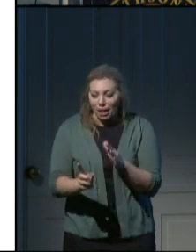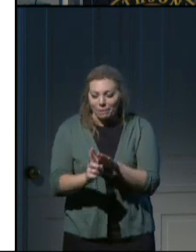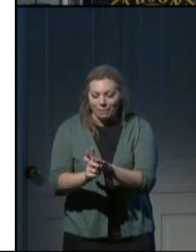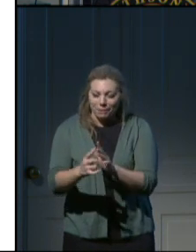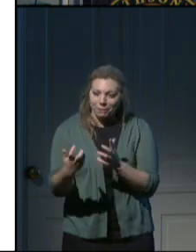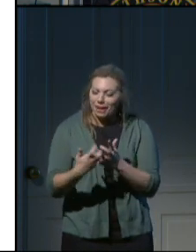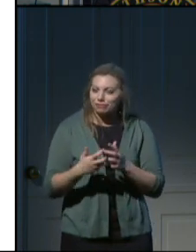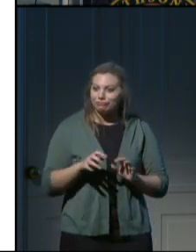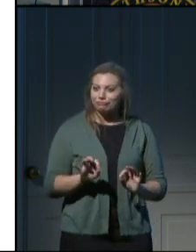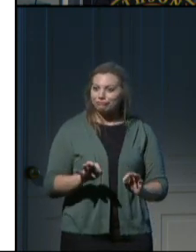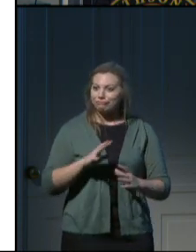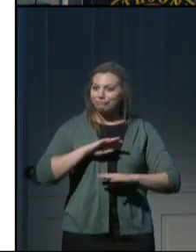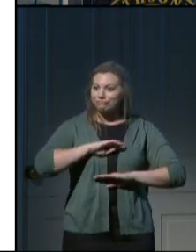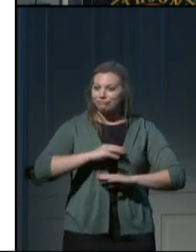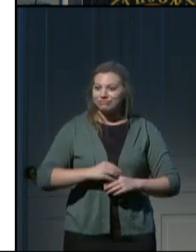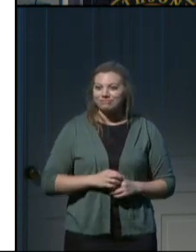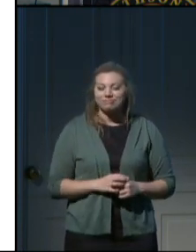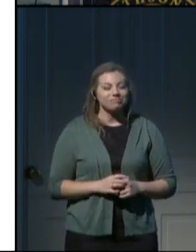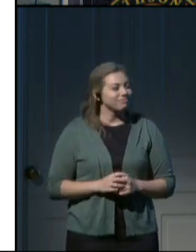fits that.